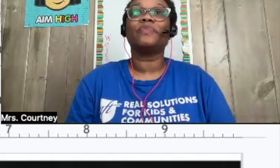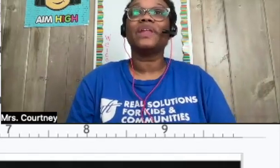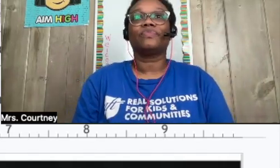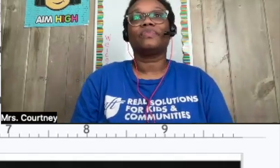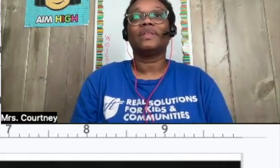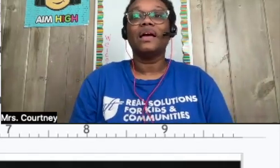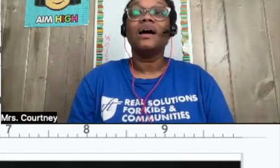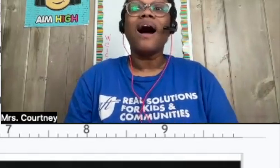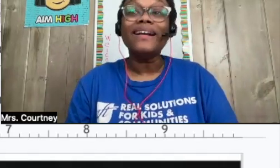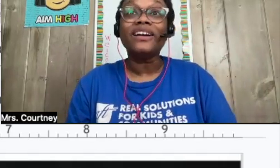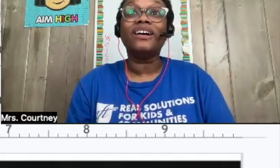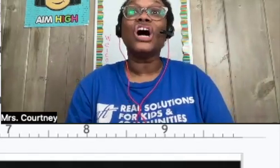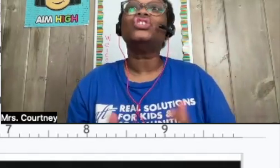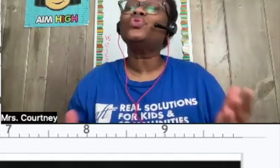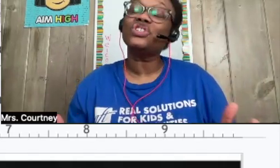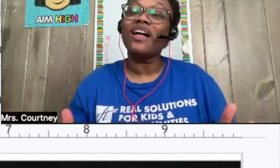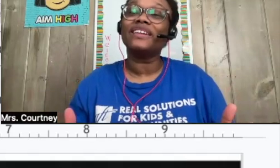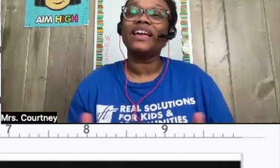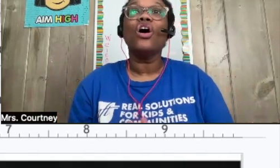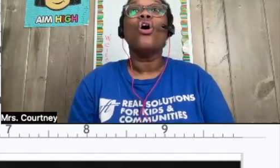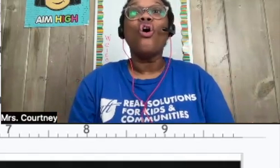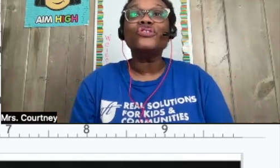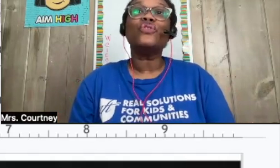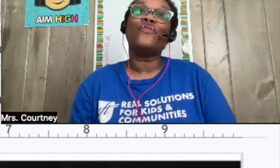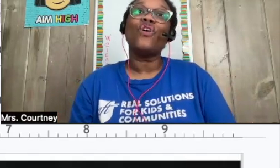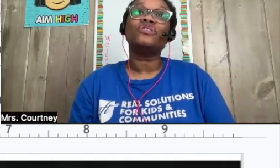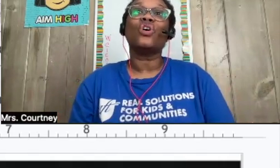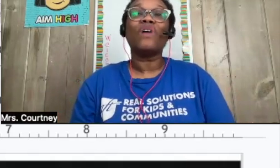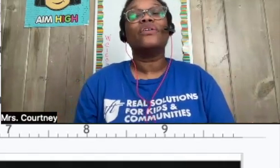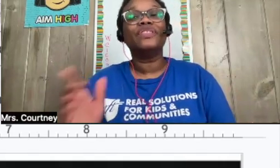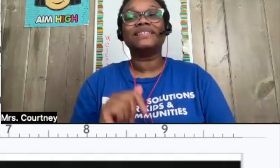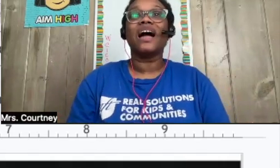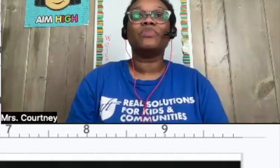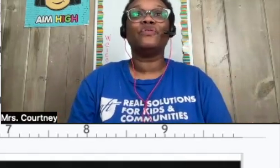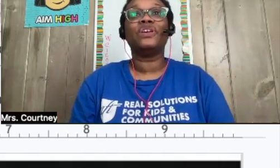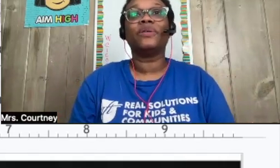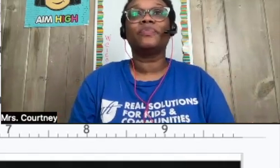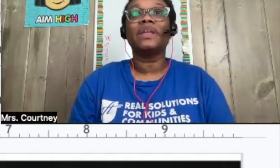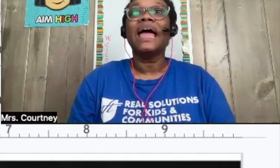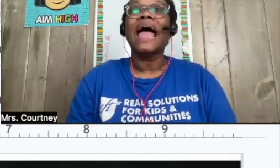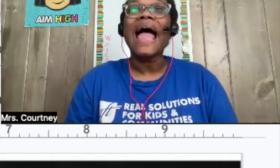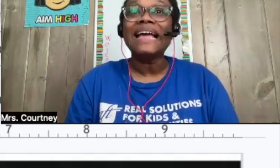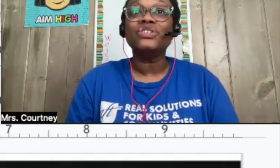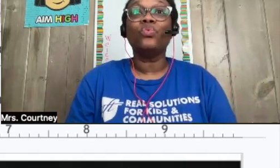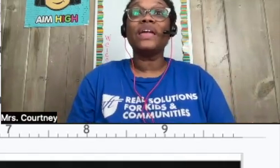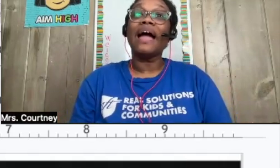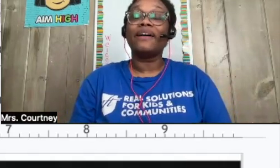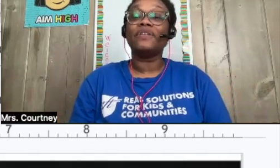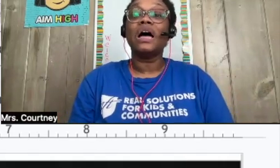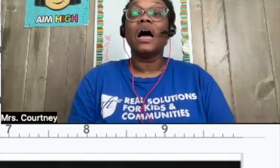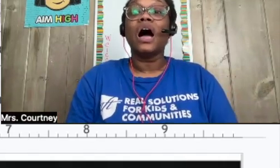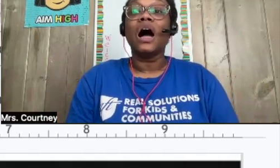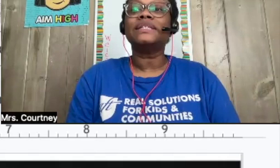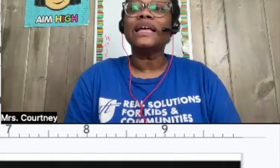25th. Hanukkah, a Jewish holiday, also falls around this time of year. And we